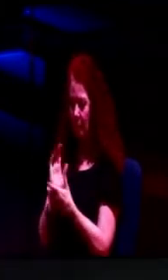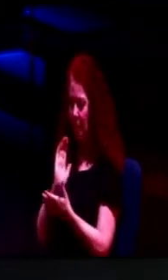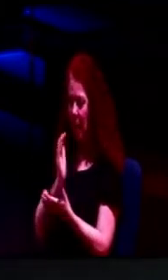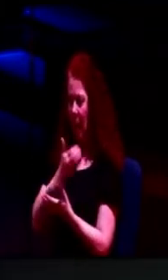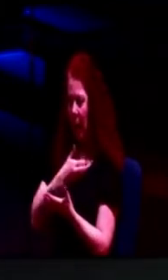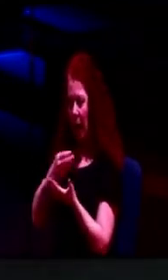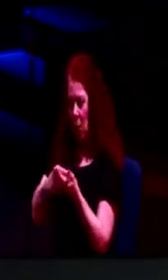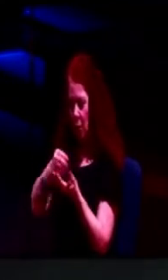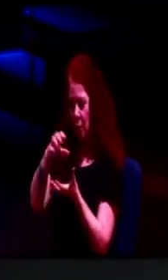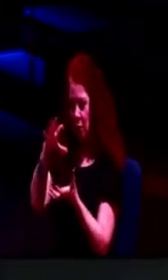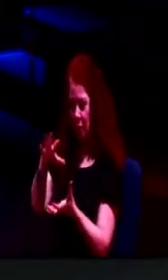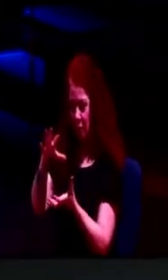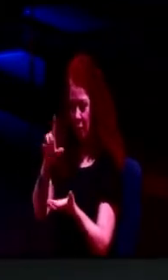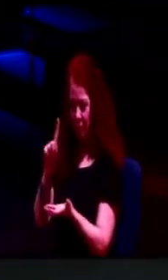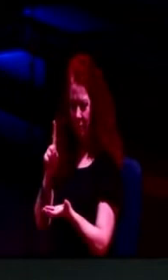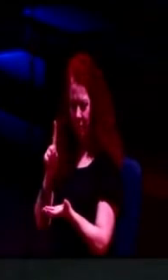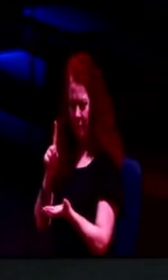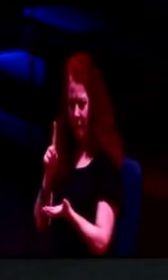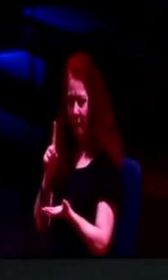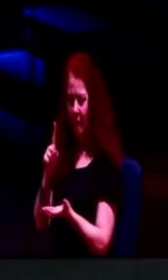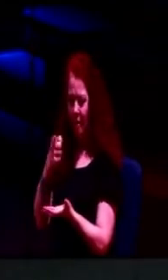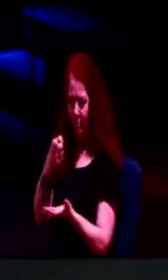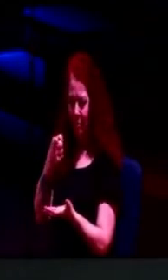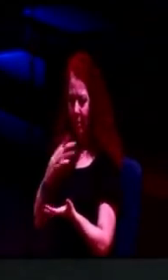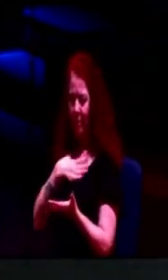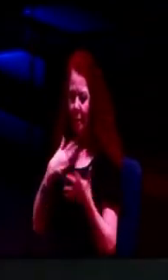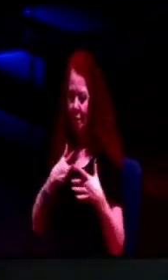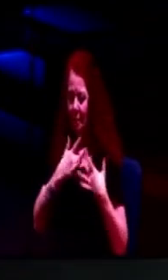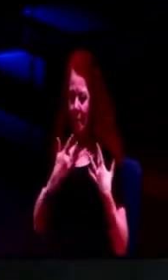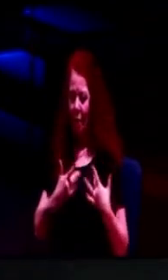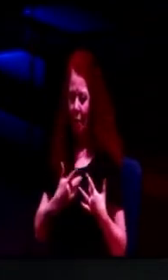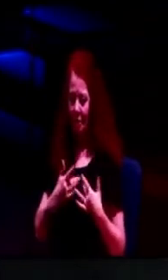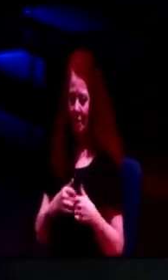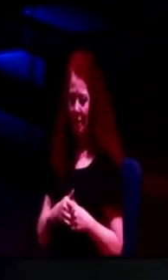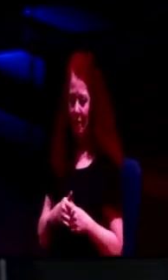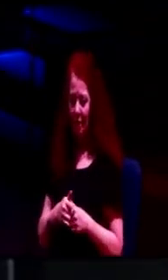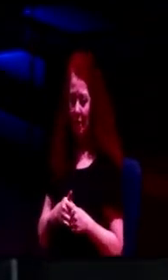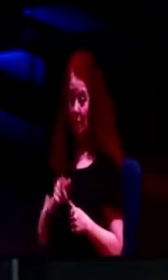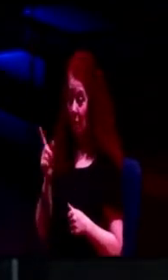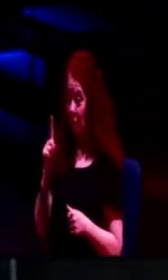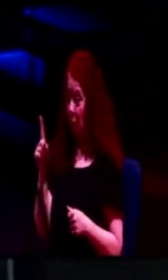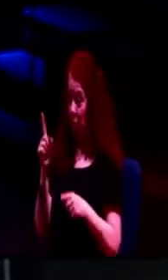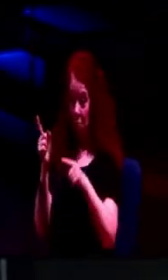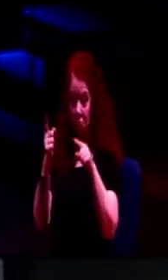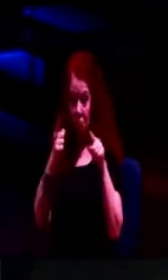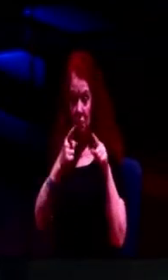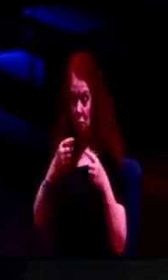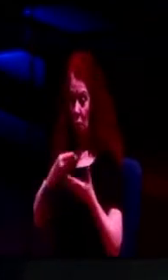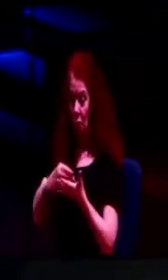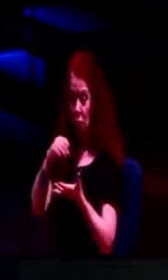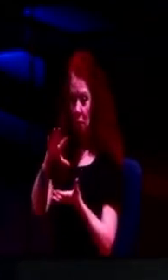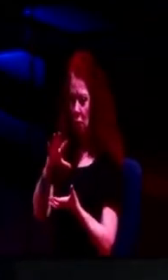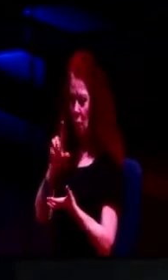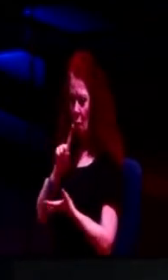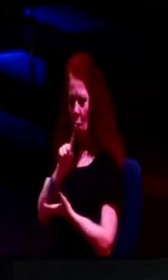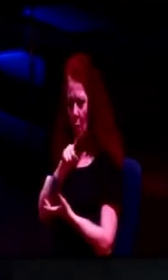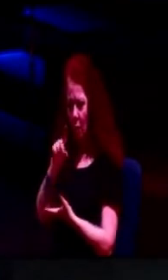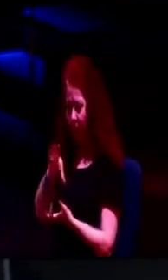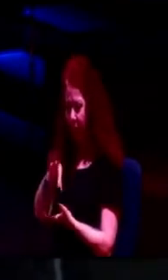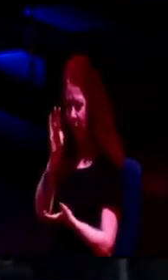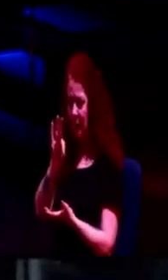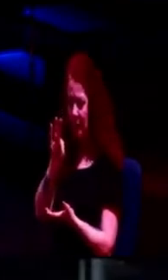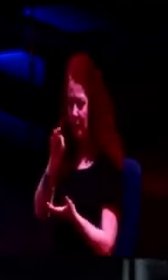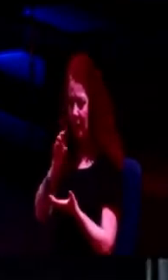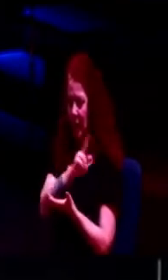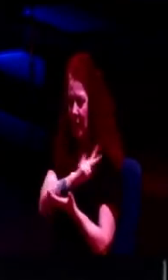your heart will be also." So my question to you is, where is your treasure? Where are you finding it? Are you finding it in